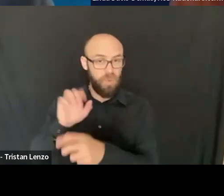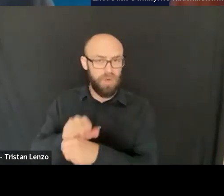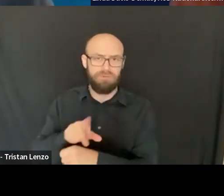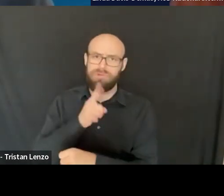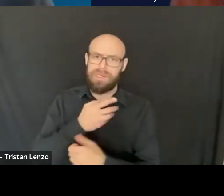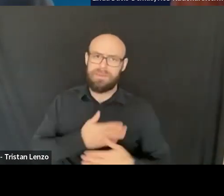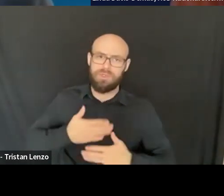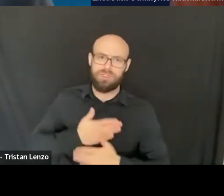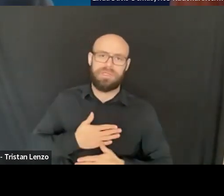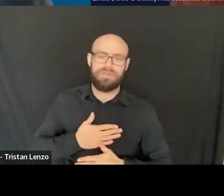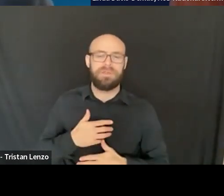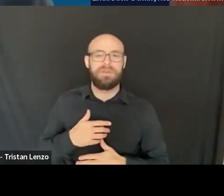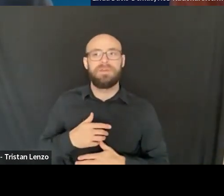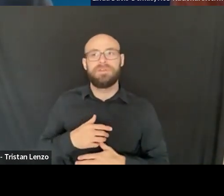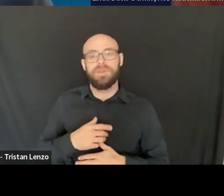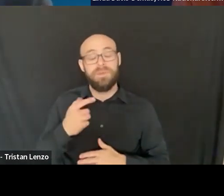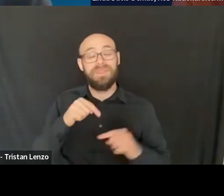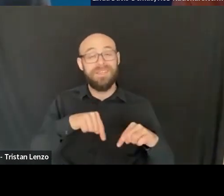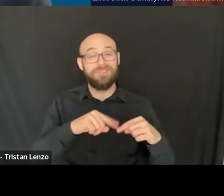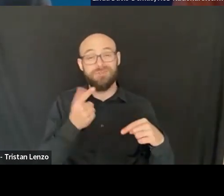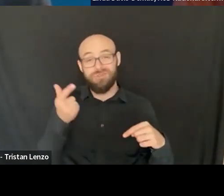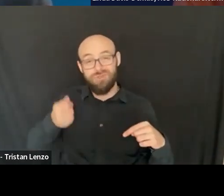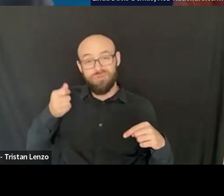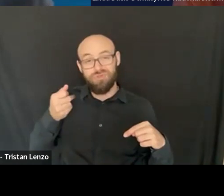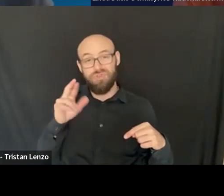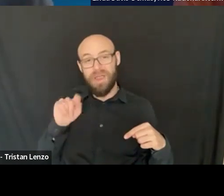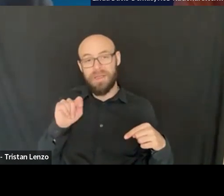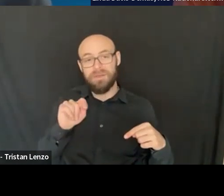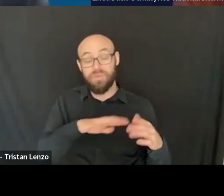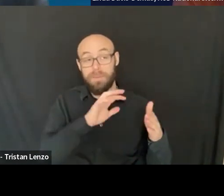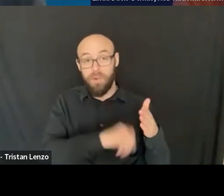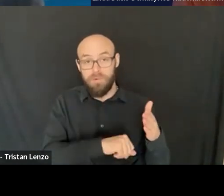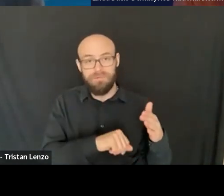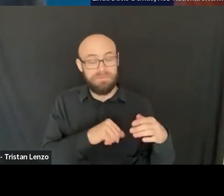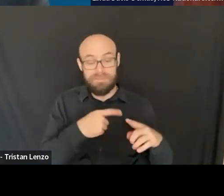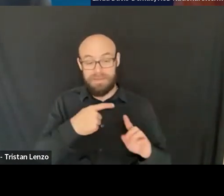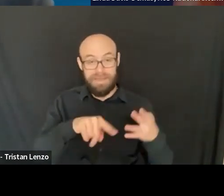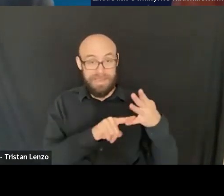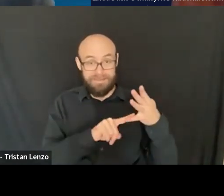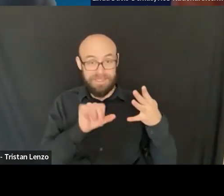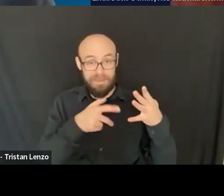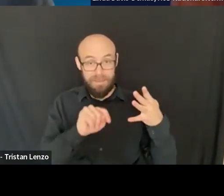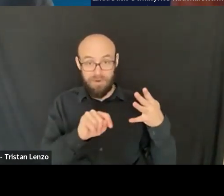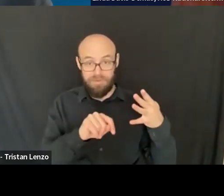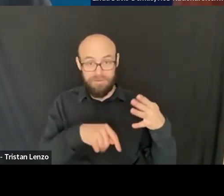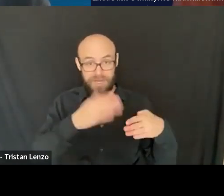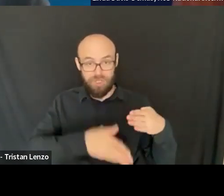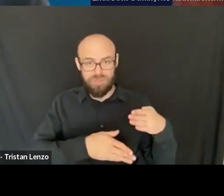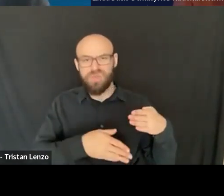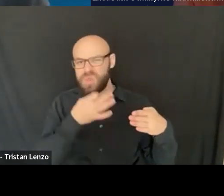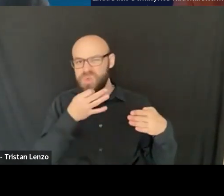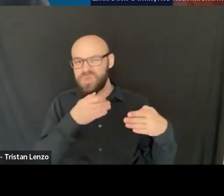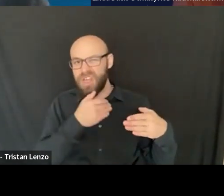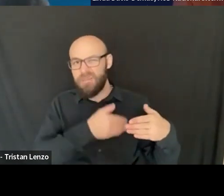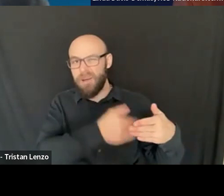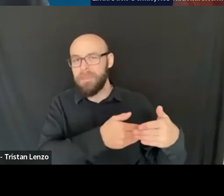removing this grant where it's going to be cycling out at the end of September. And so we're getting closer to that timeline. And I know there are a lot of